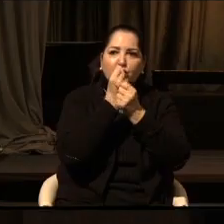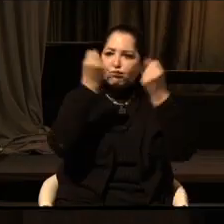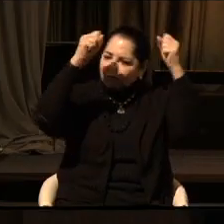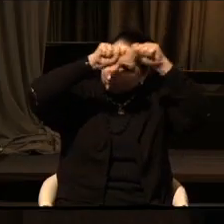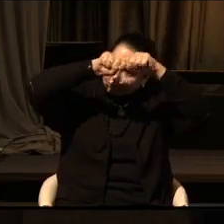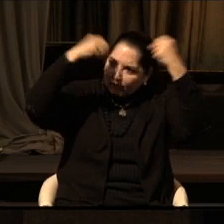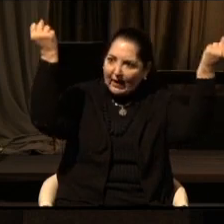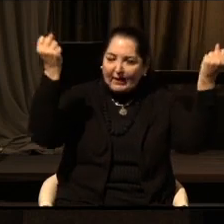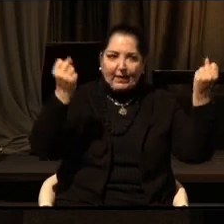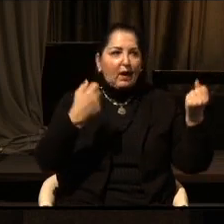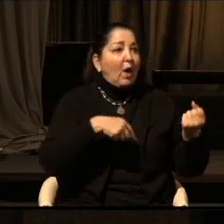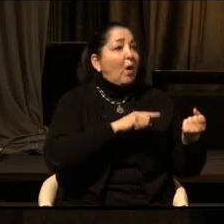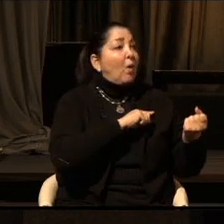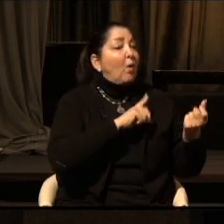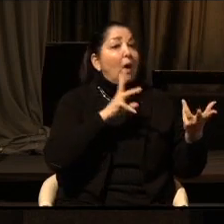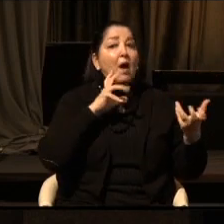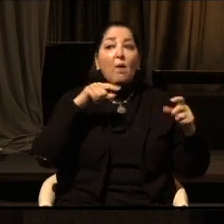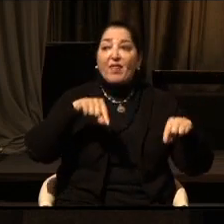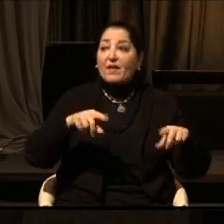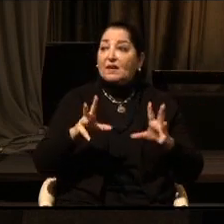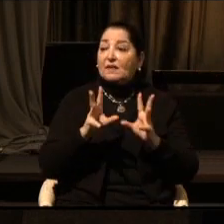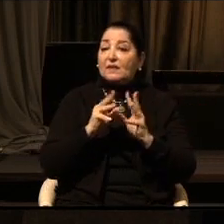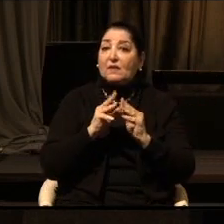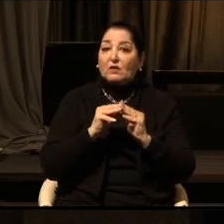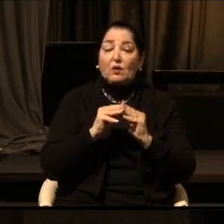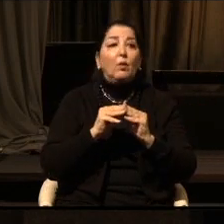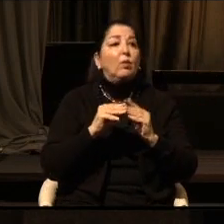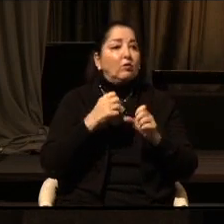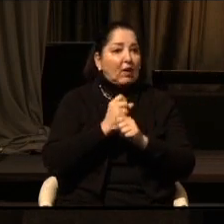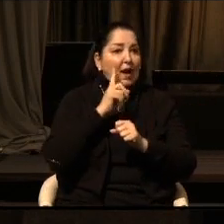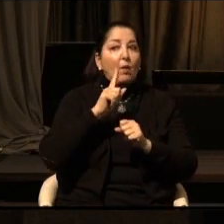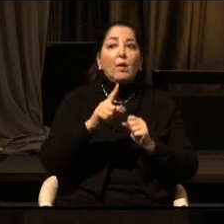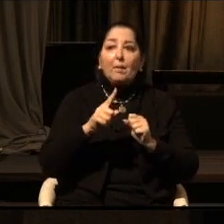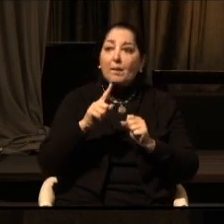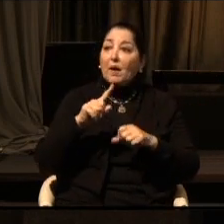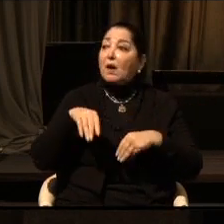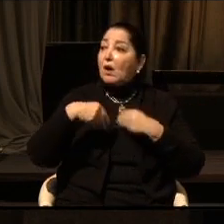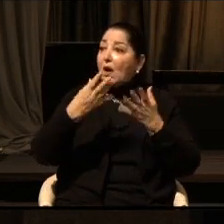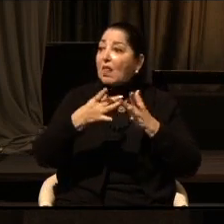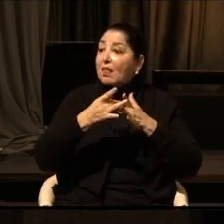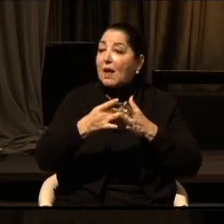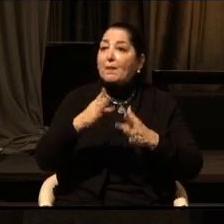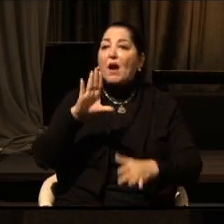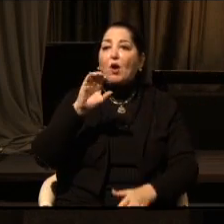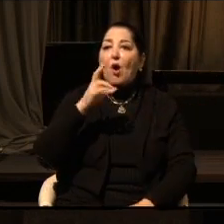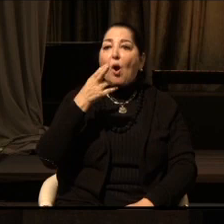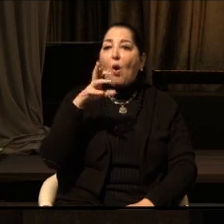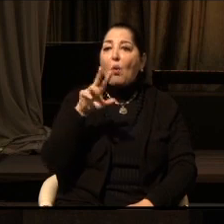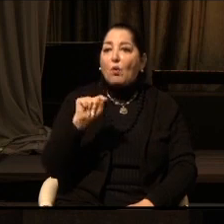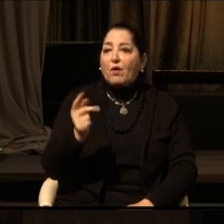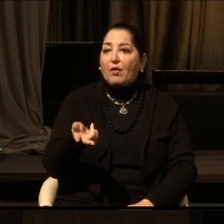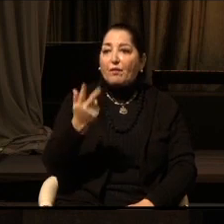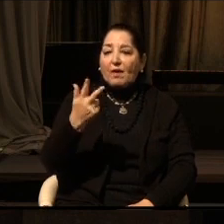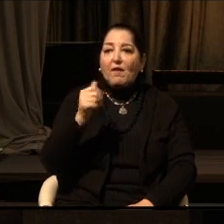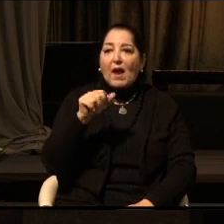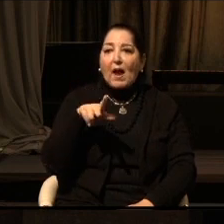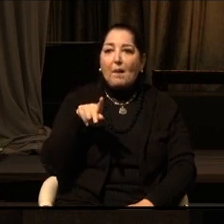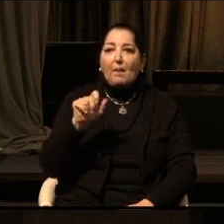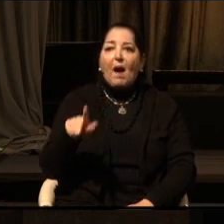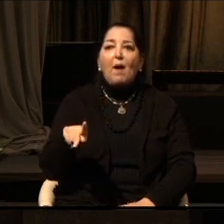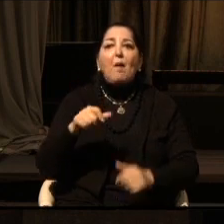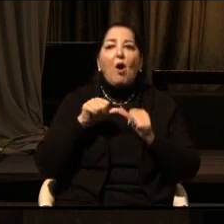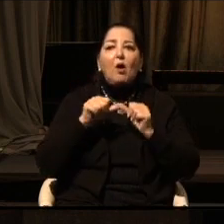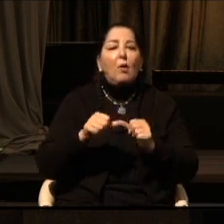performing arts field, this session was created and will be presented by Cohort 3 of APAP's ongoing Leadership